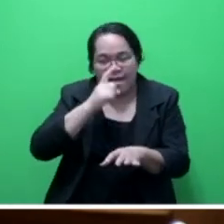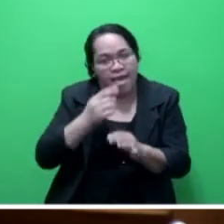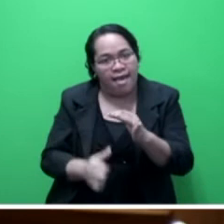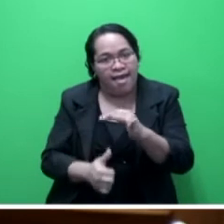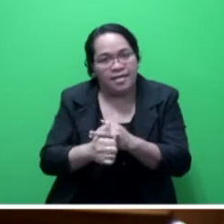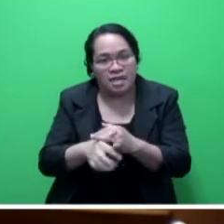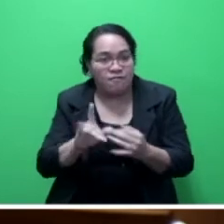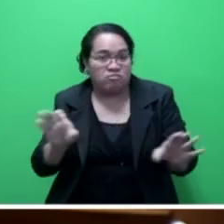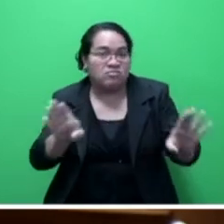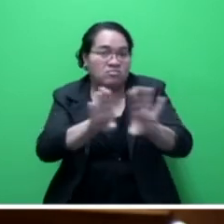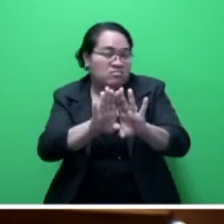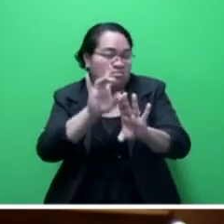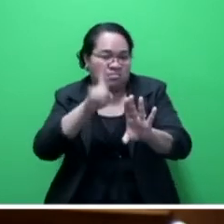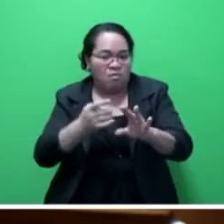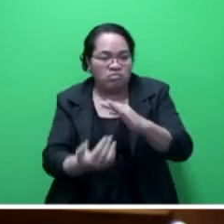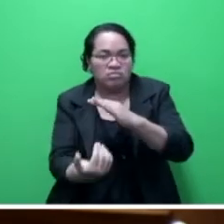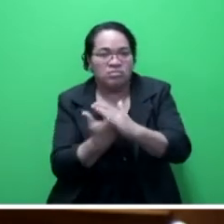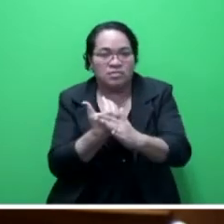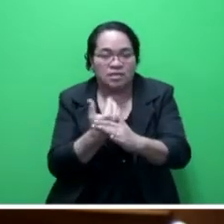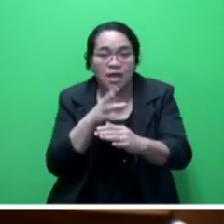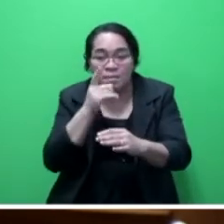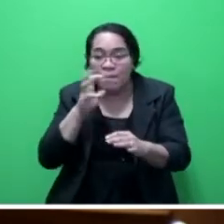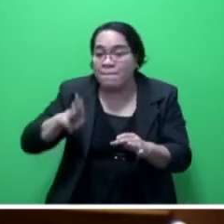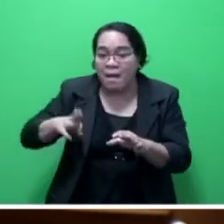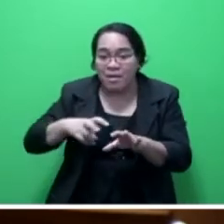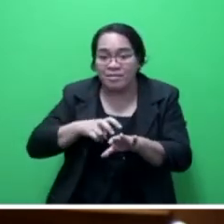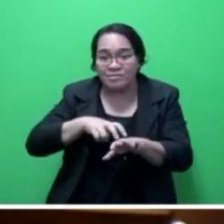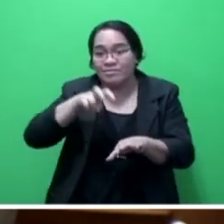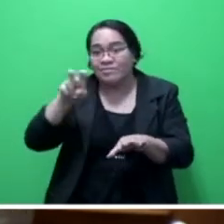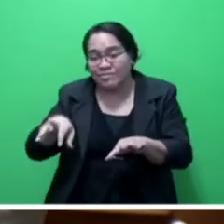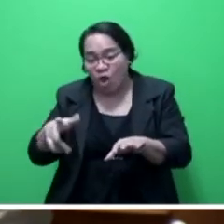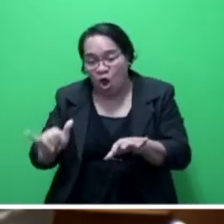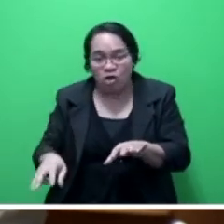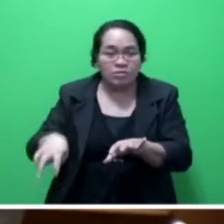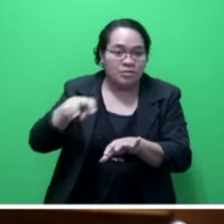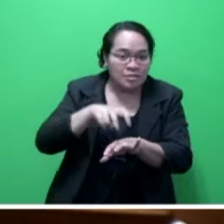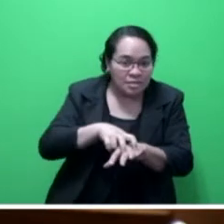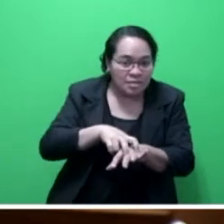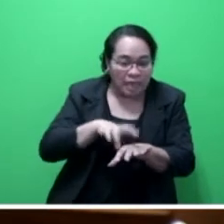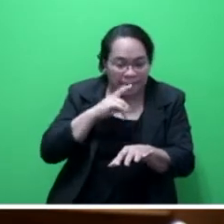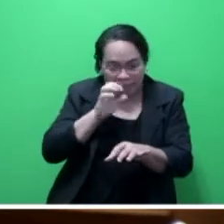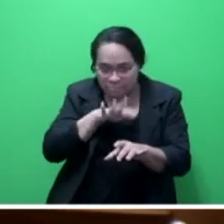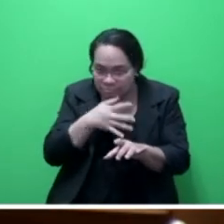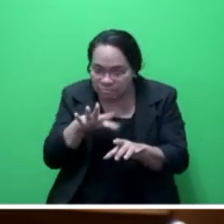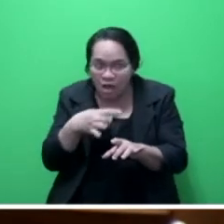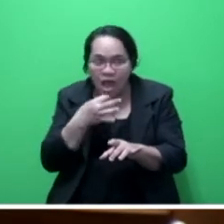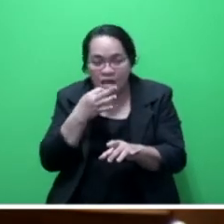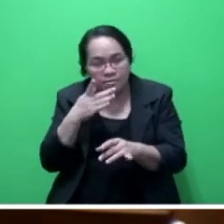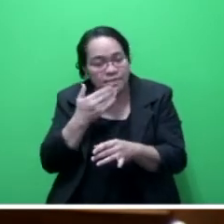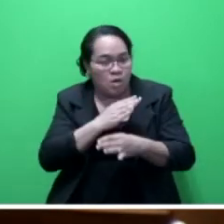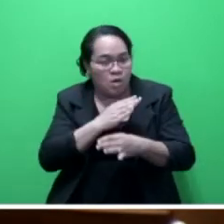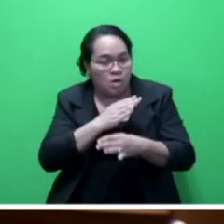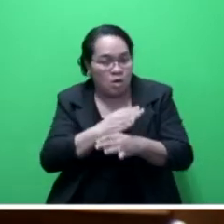enclosed port area. Members of the public embarking or disembarking also so at other main domestic ports or jetties are also requested to work with